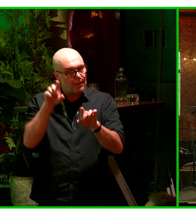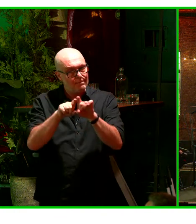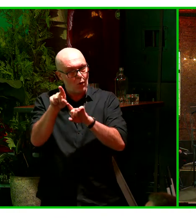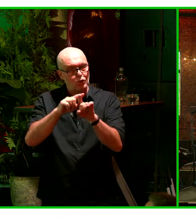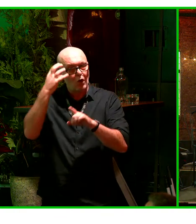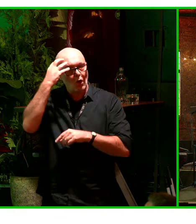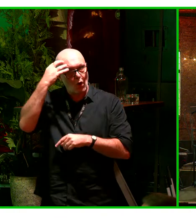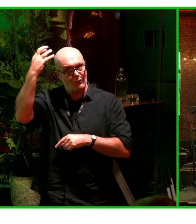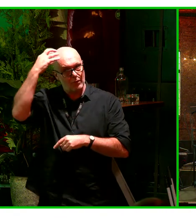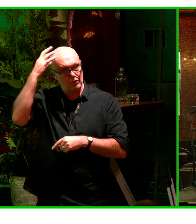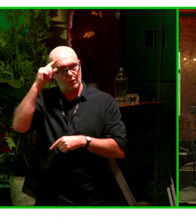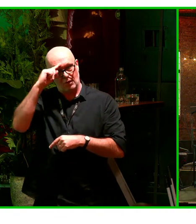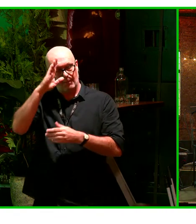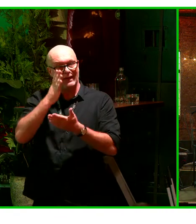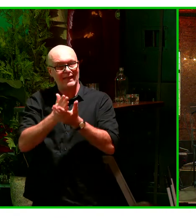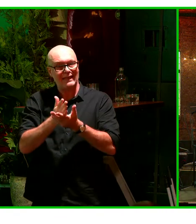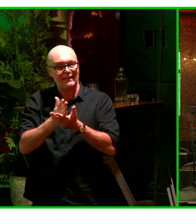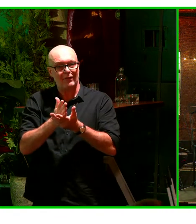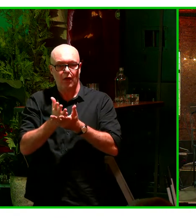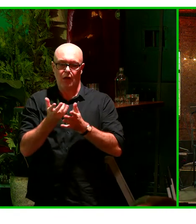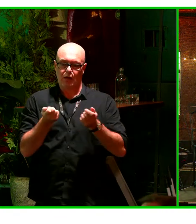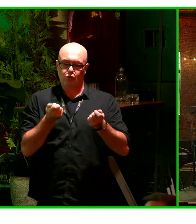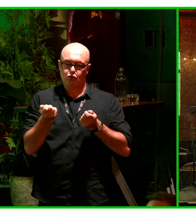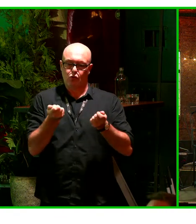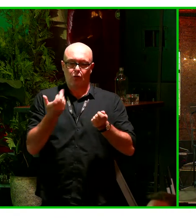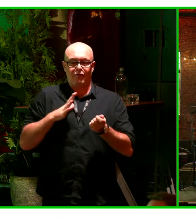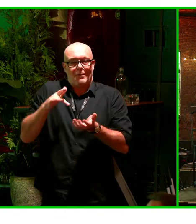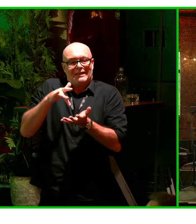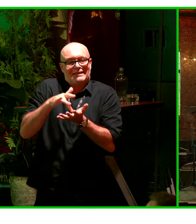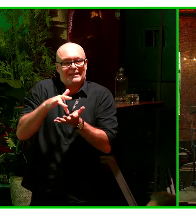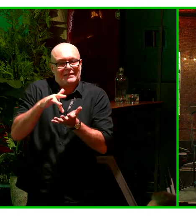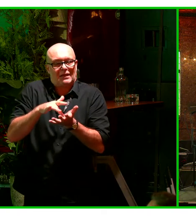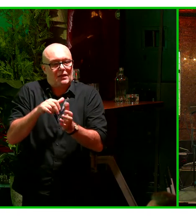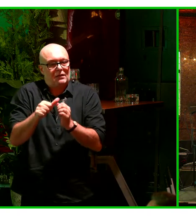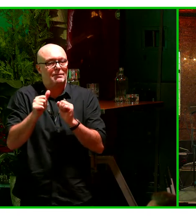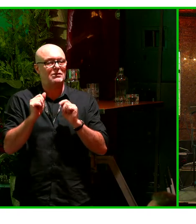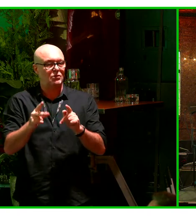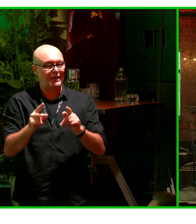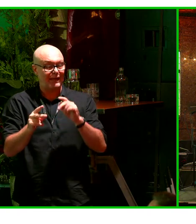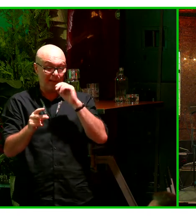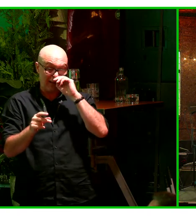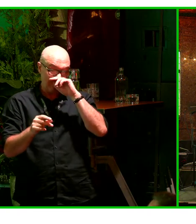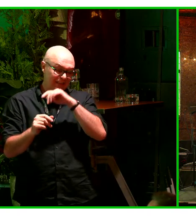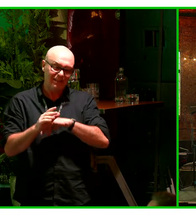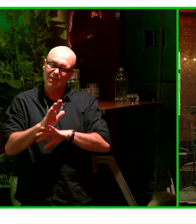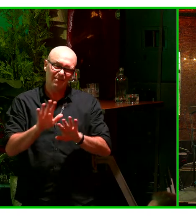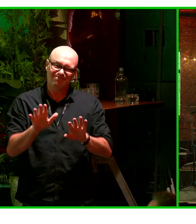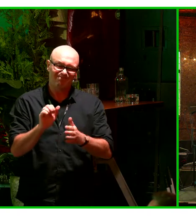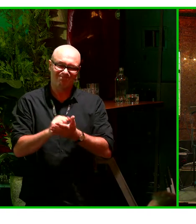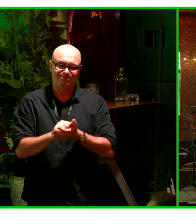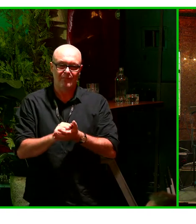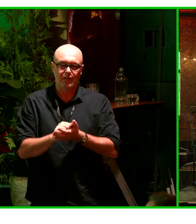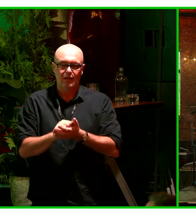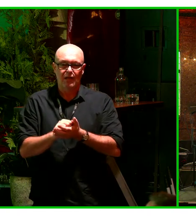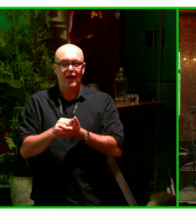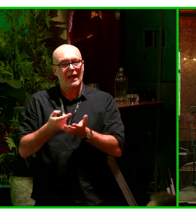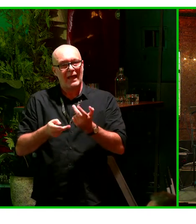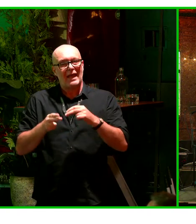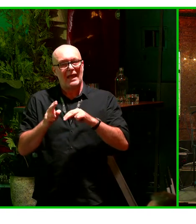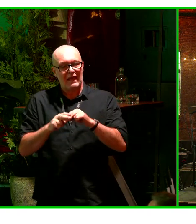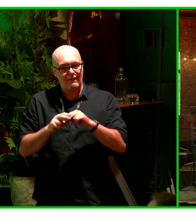and control from the centre is a better way of doing things. It's not. Because in our area, if we were to do a Mersey